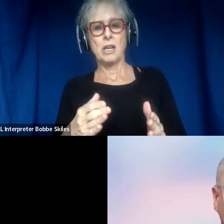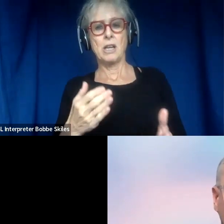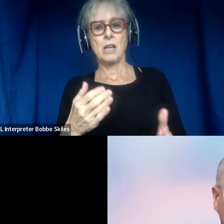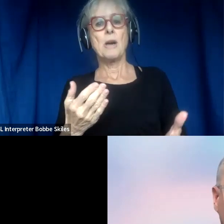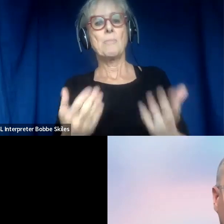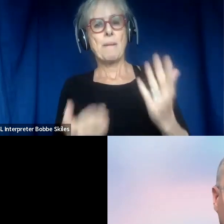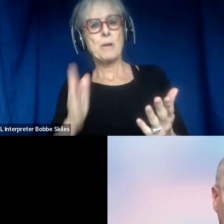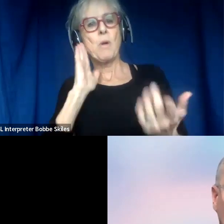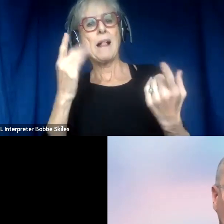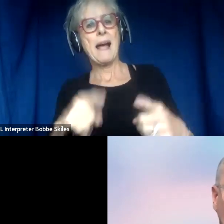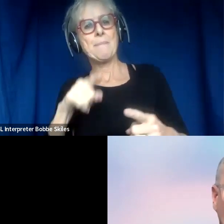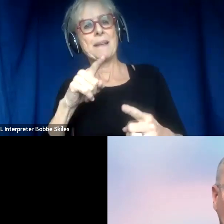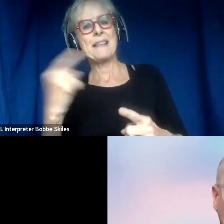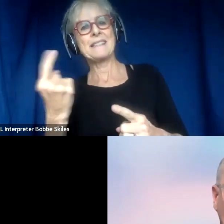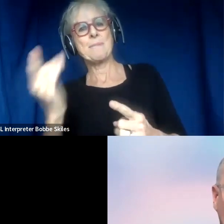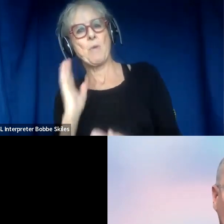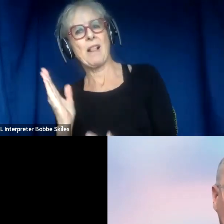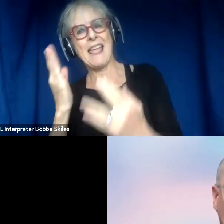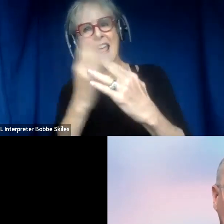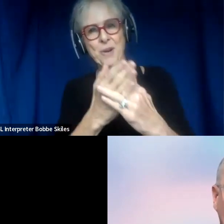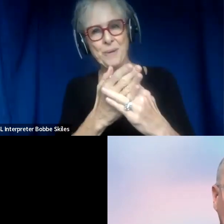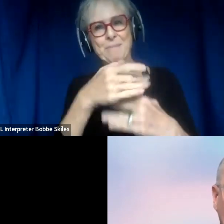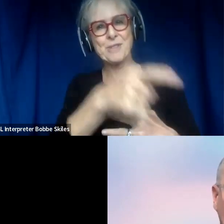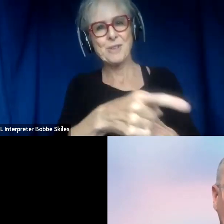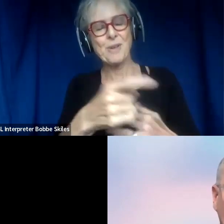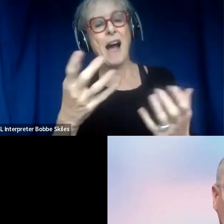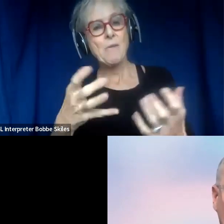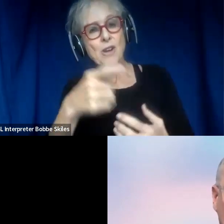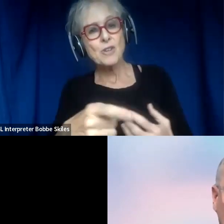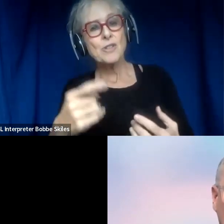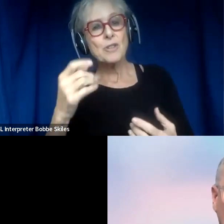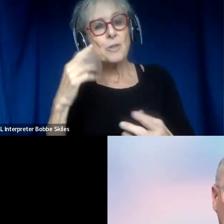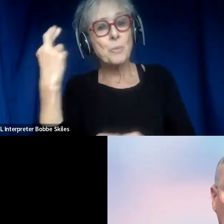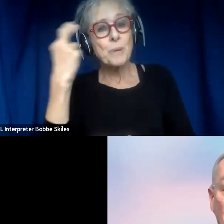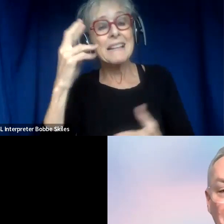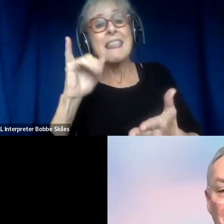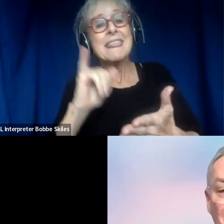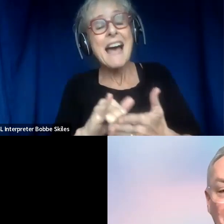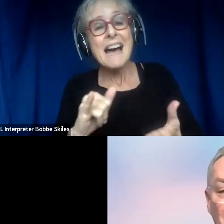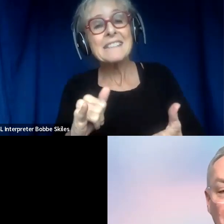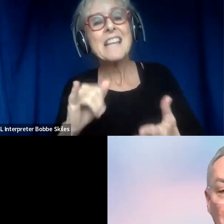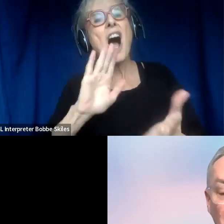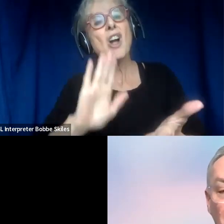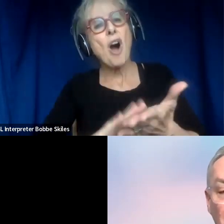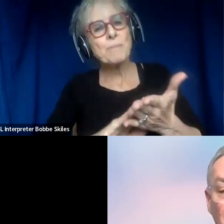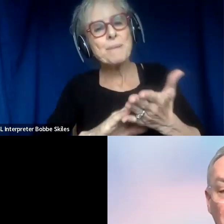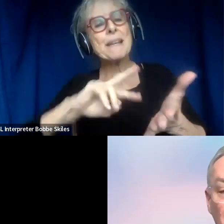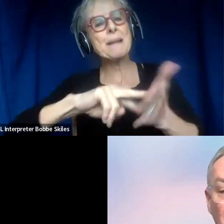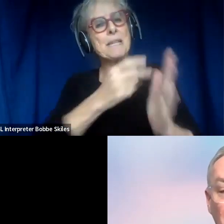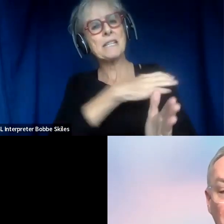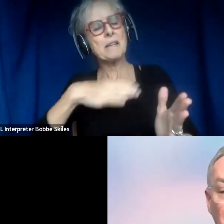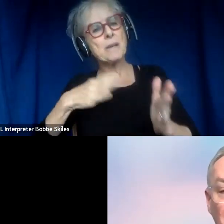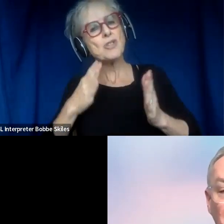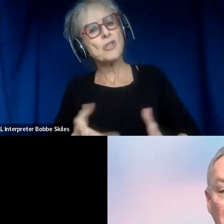interrupted. And I want you to take that as a compliment, because what it means is that the commissioners have